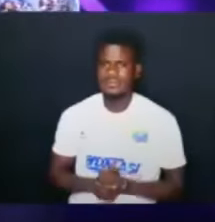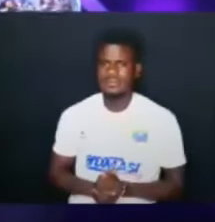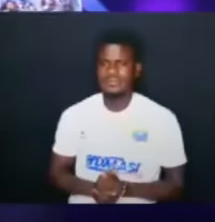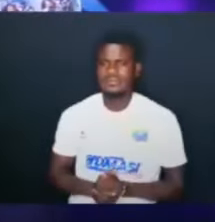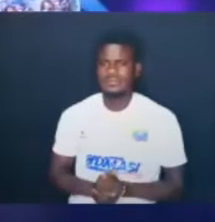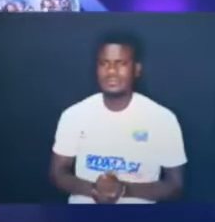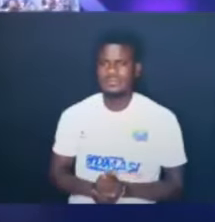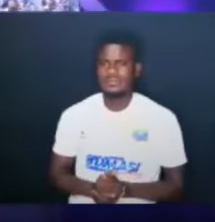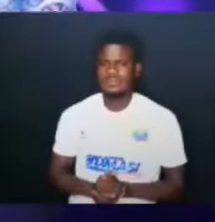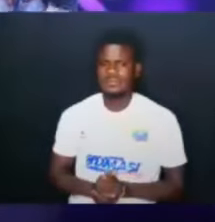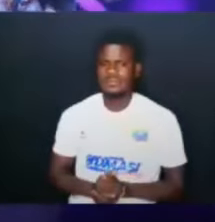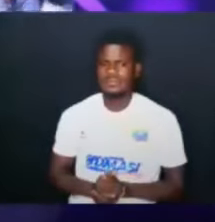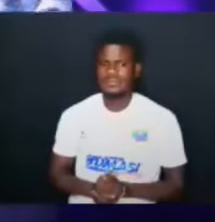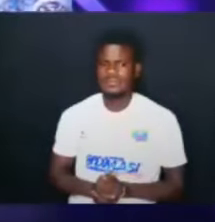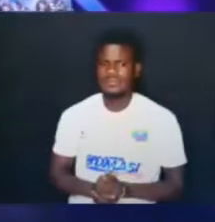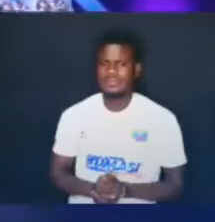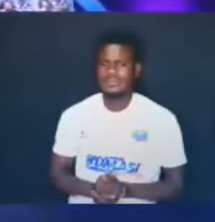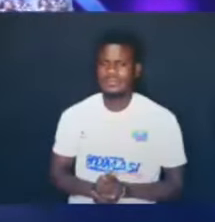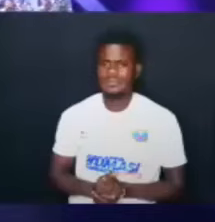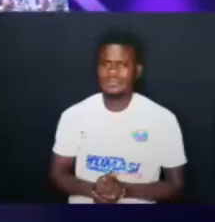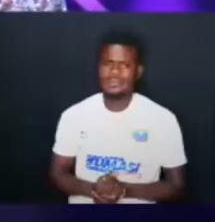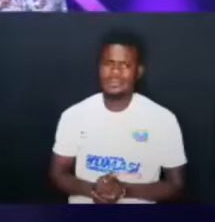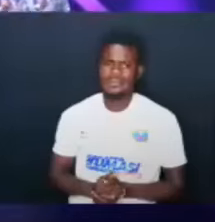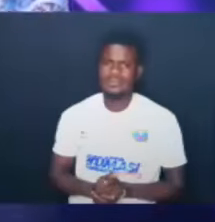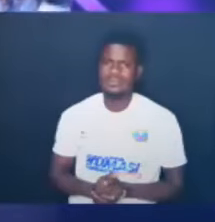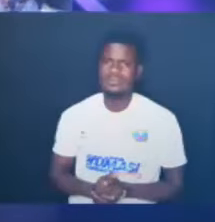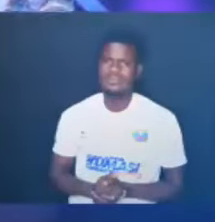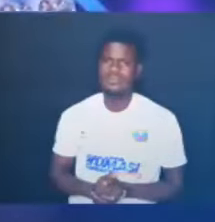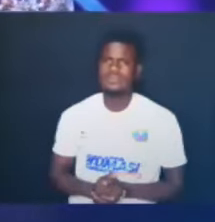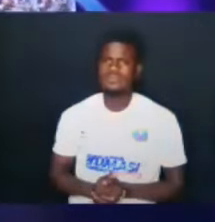Now, when